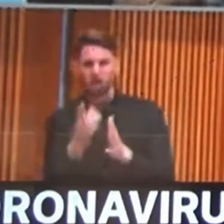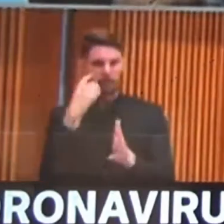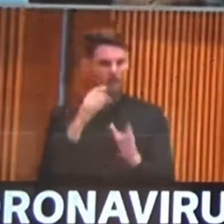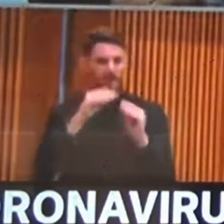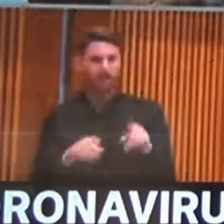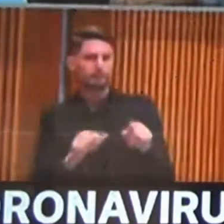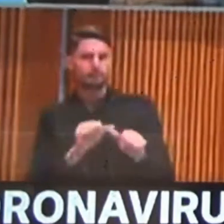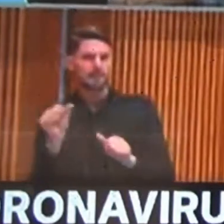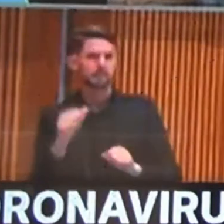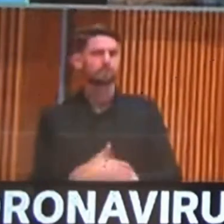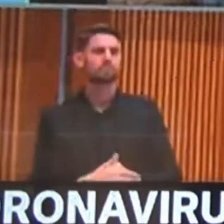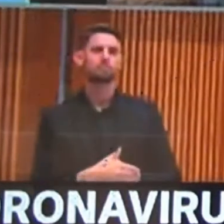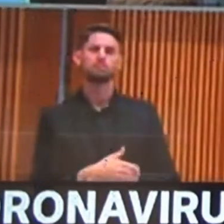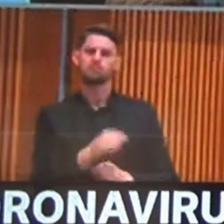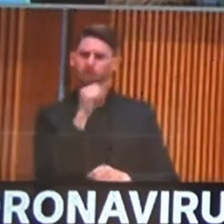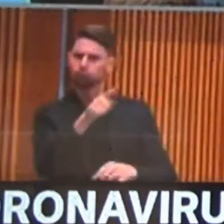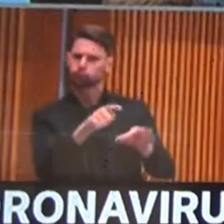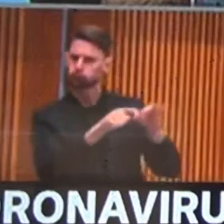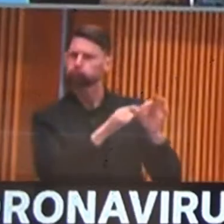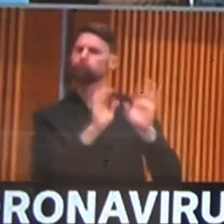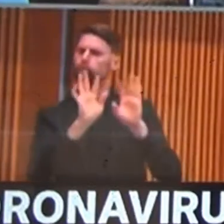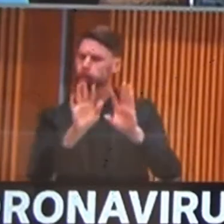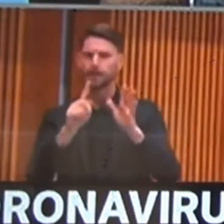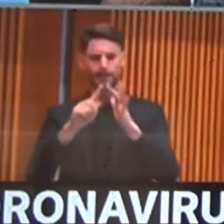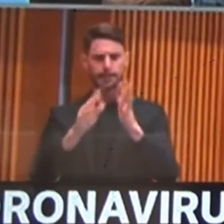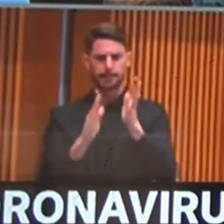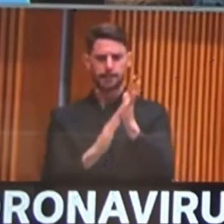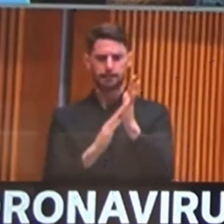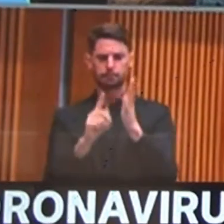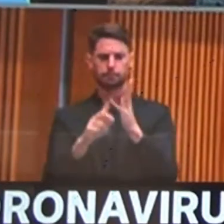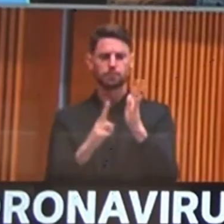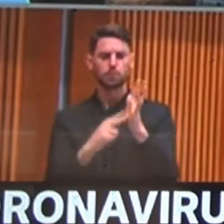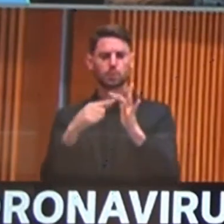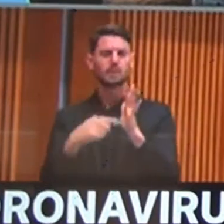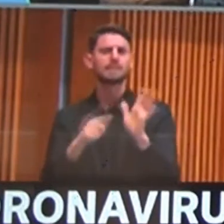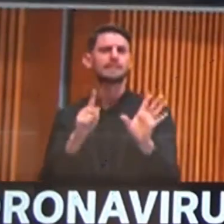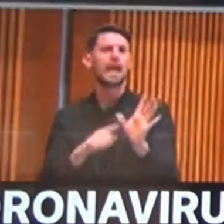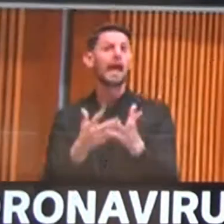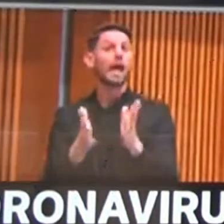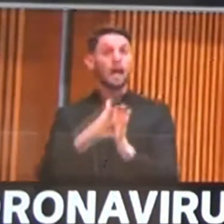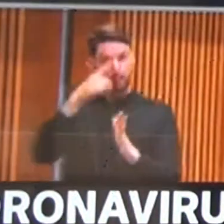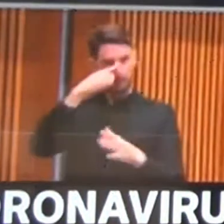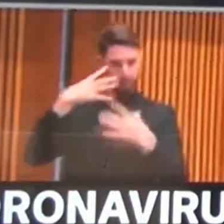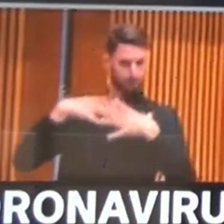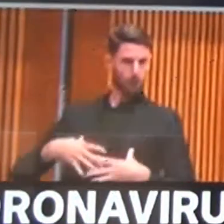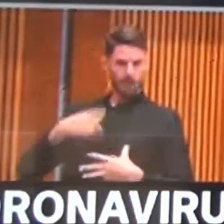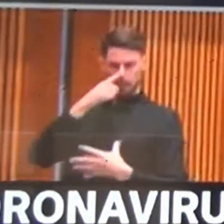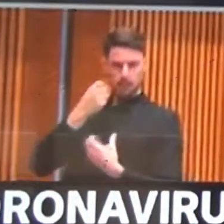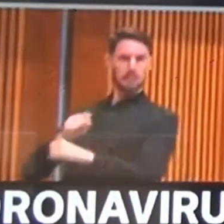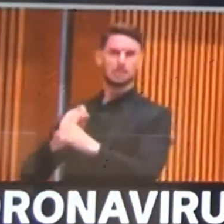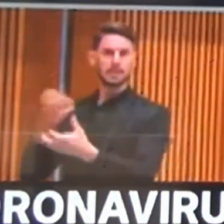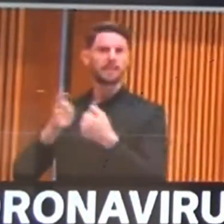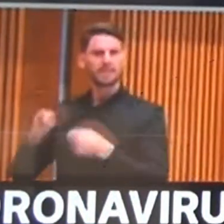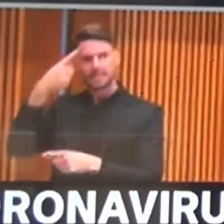is, should we be having some sort of immunity to the virus within the community? Look, our goal is not to get